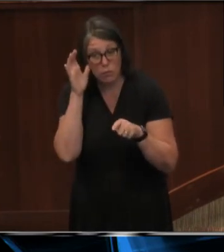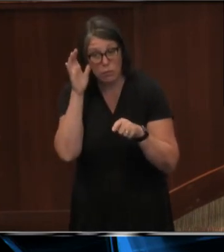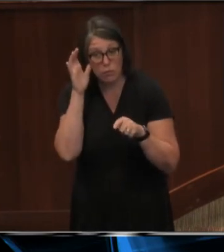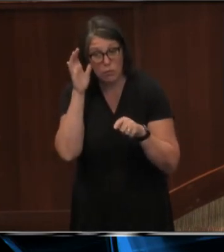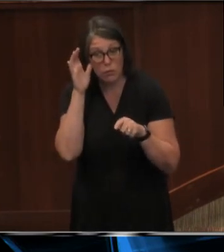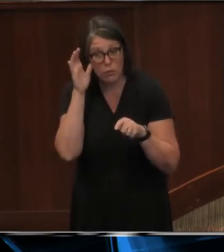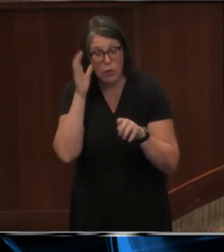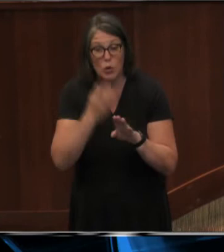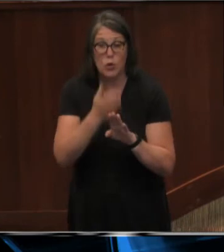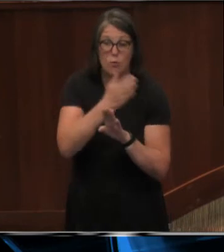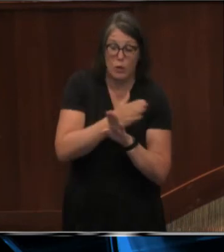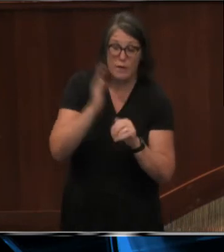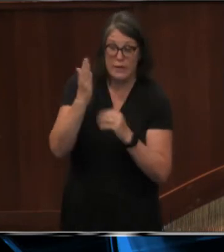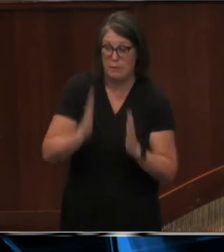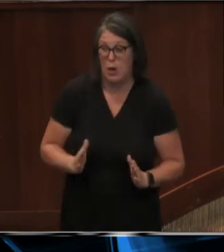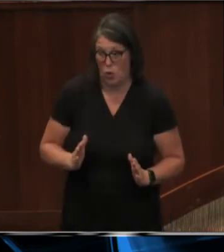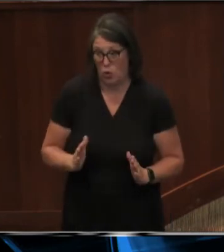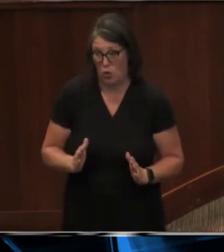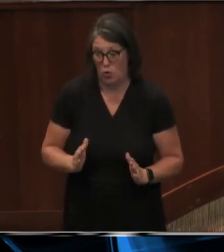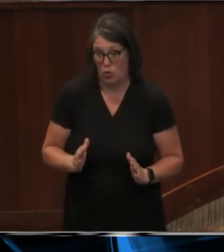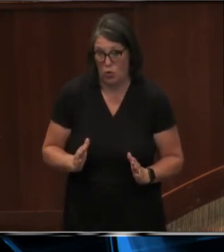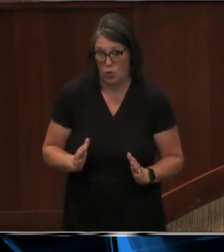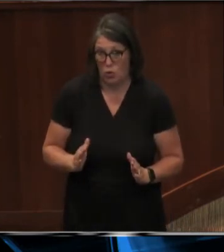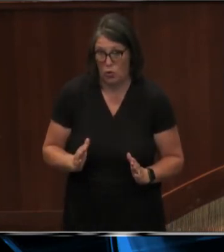what the previous speakers have had to say,